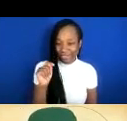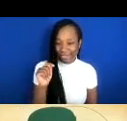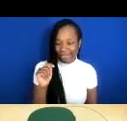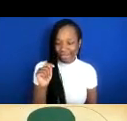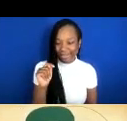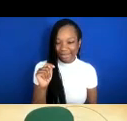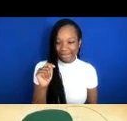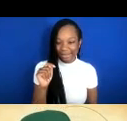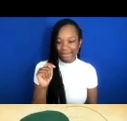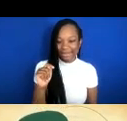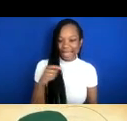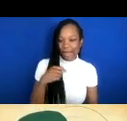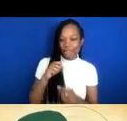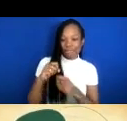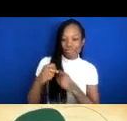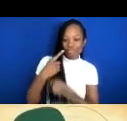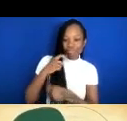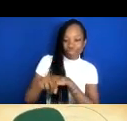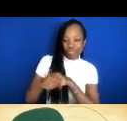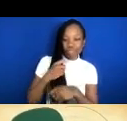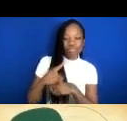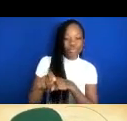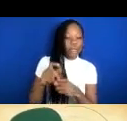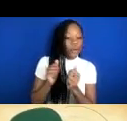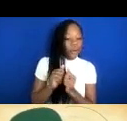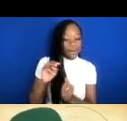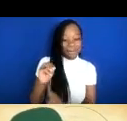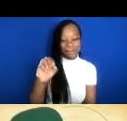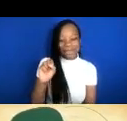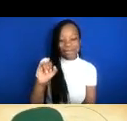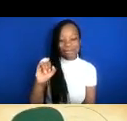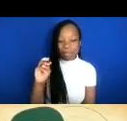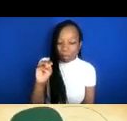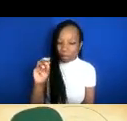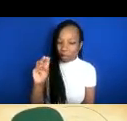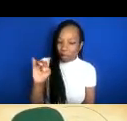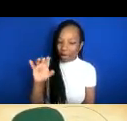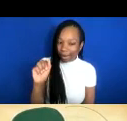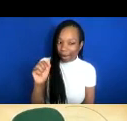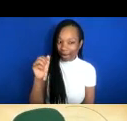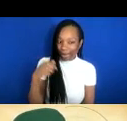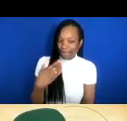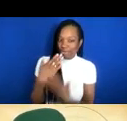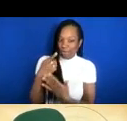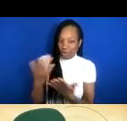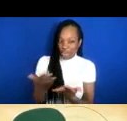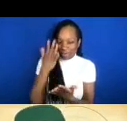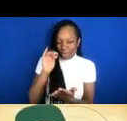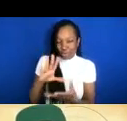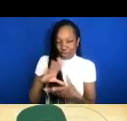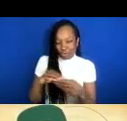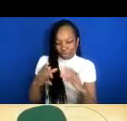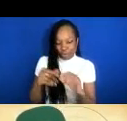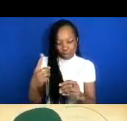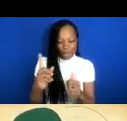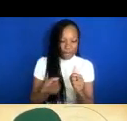DMing with Ms. Monica because I realized you're here and I'm so grateful that you're here because your story was one of the first pieces I got to work on. And I'm